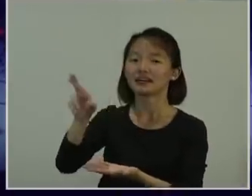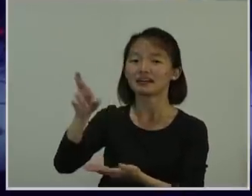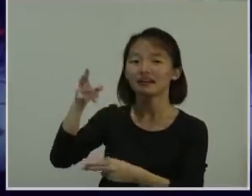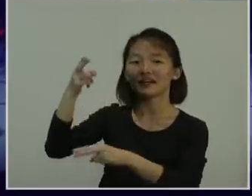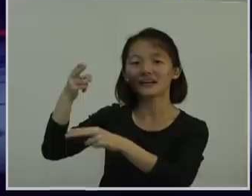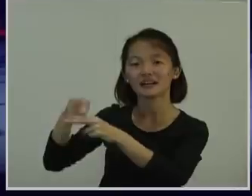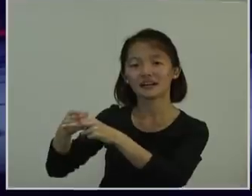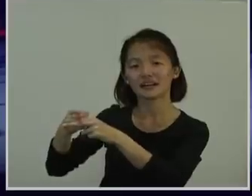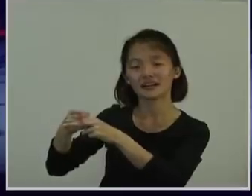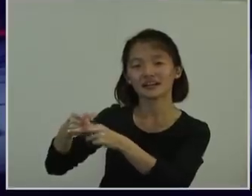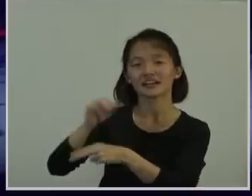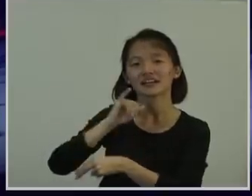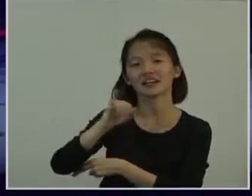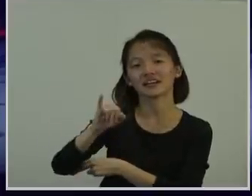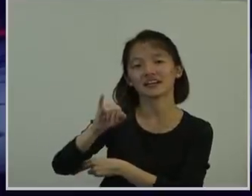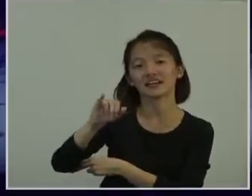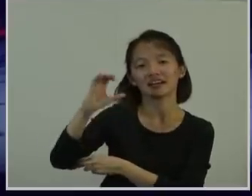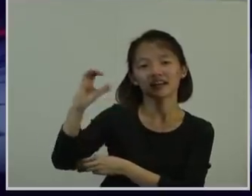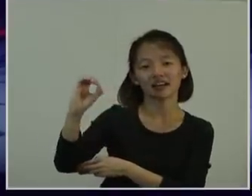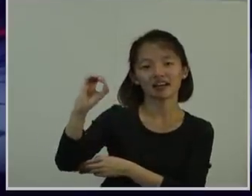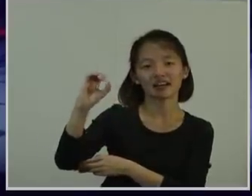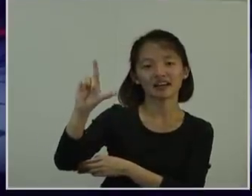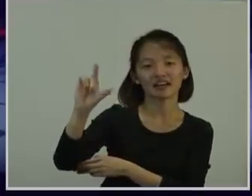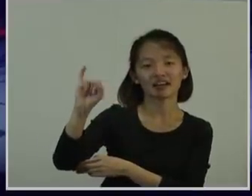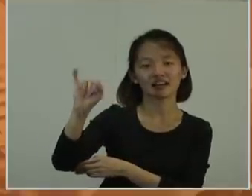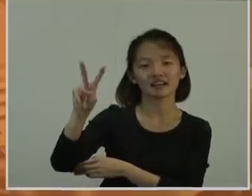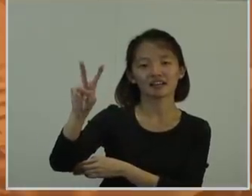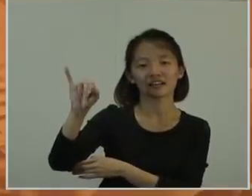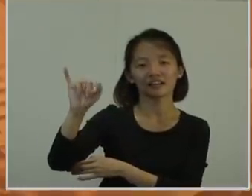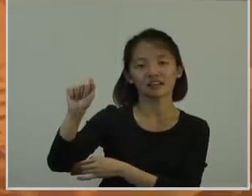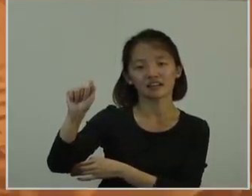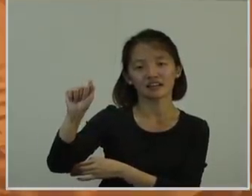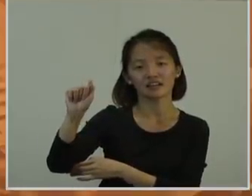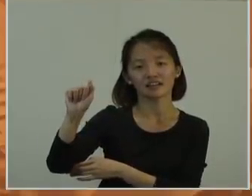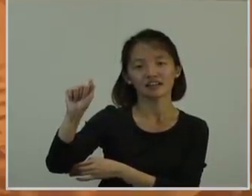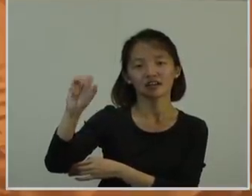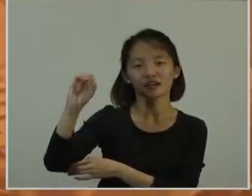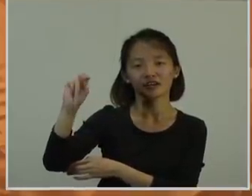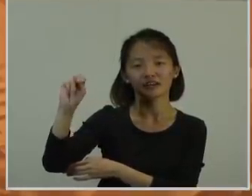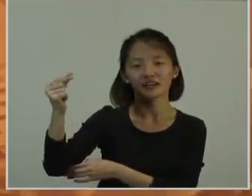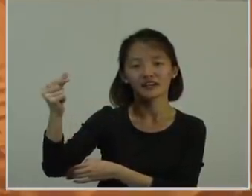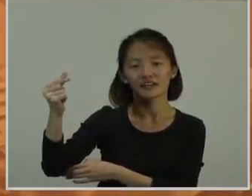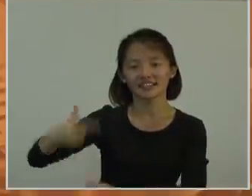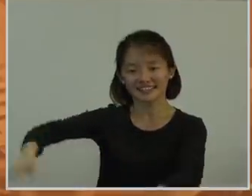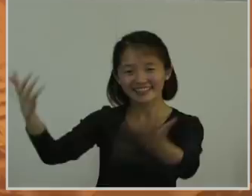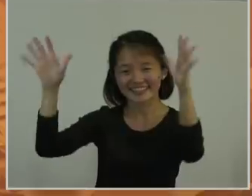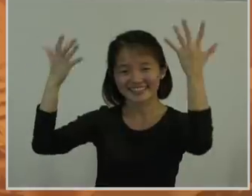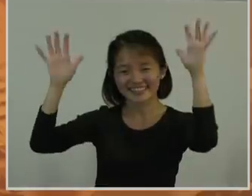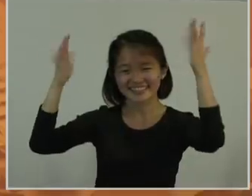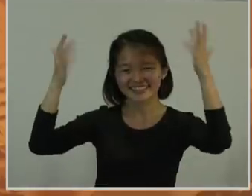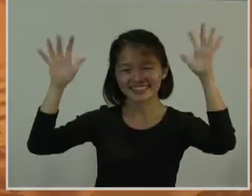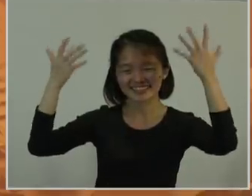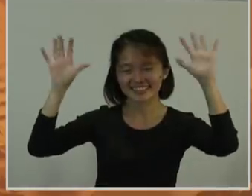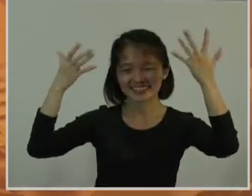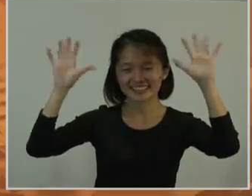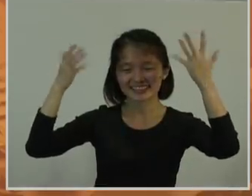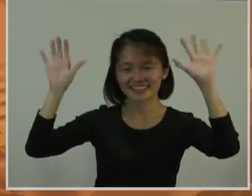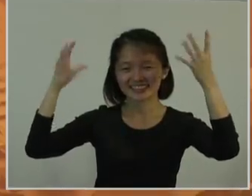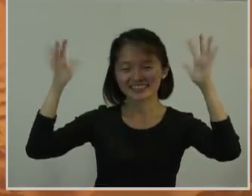other than Olivia Ong! Let's welcome her!